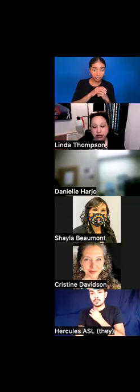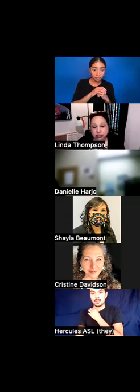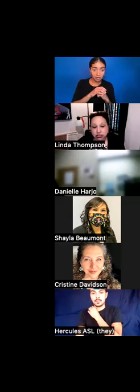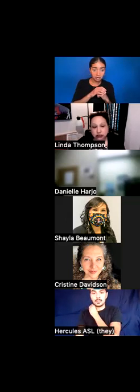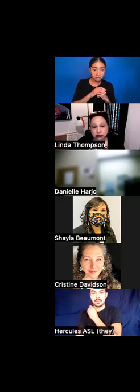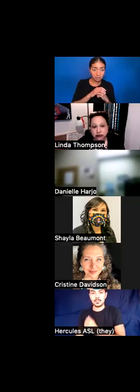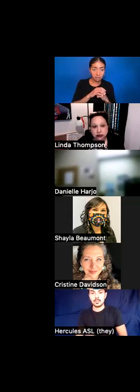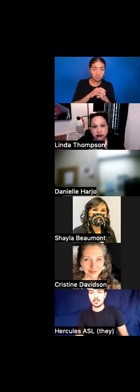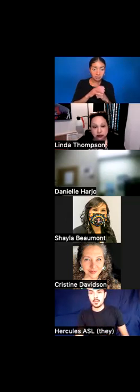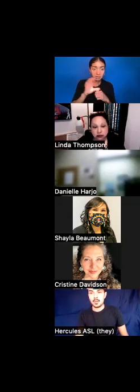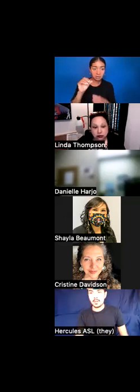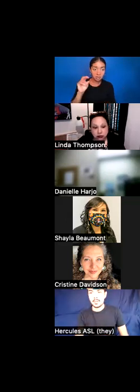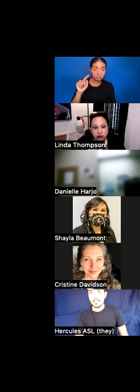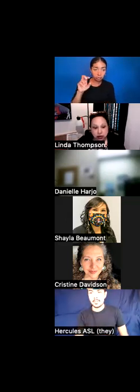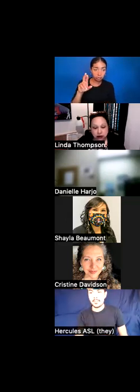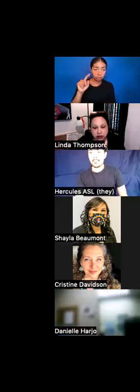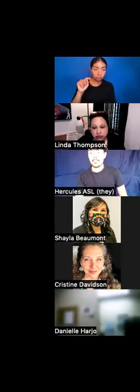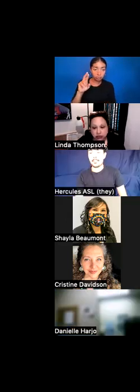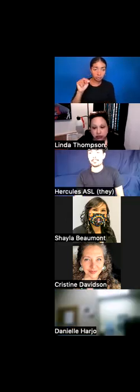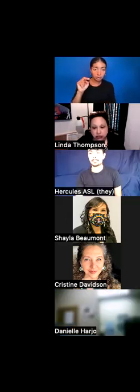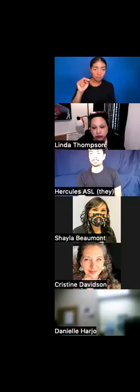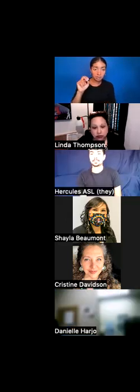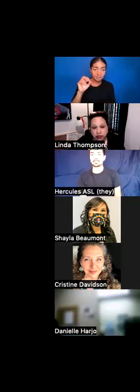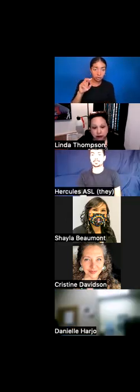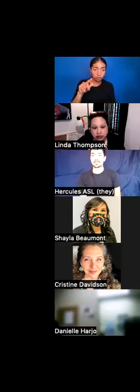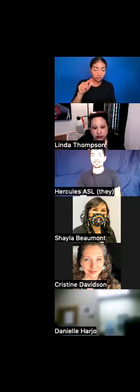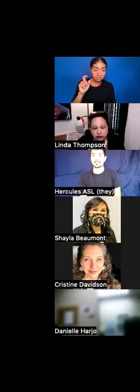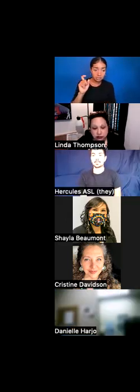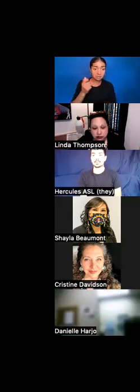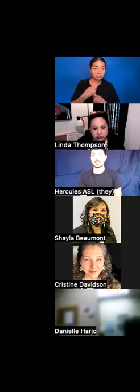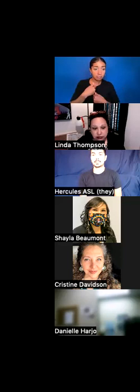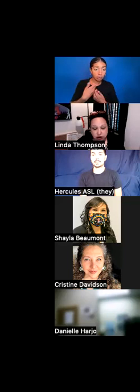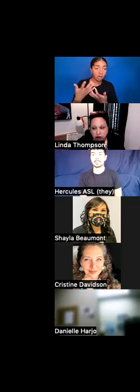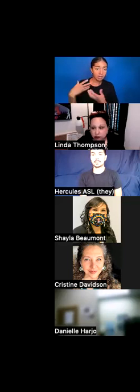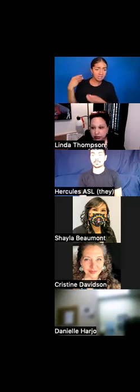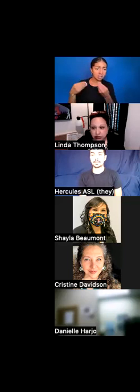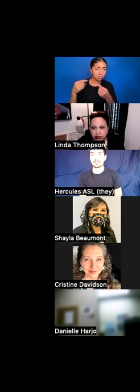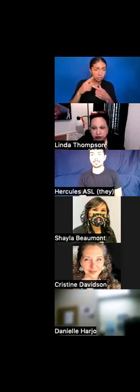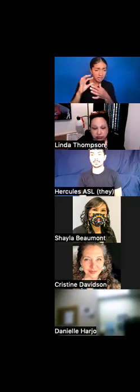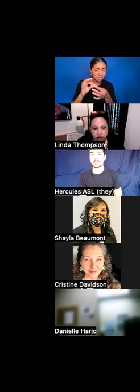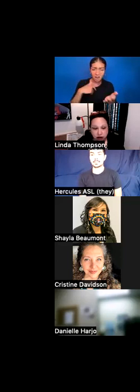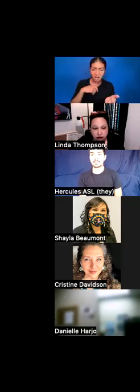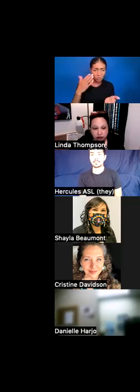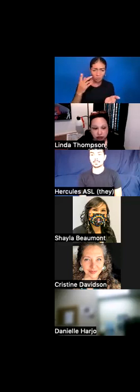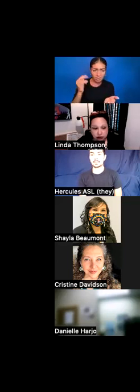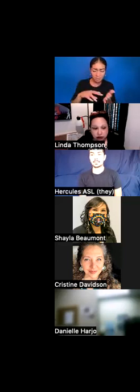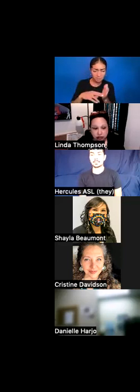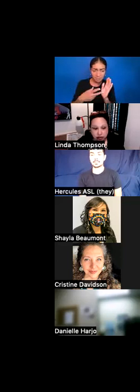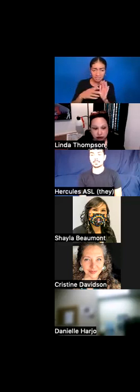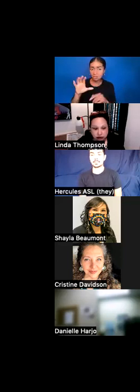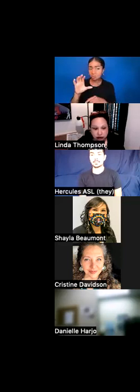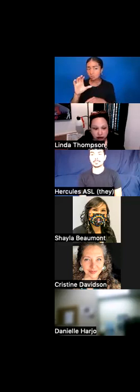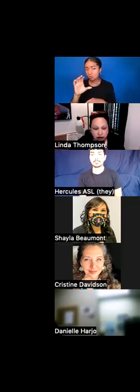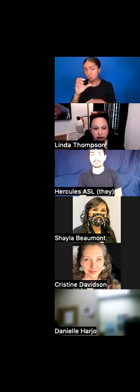ancestral connections. I'm not sure what that means. Christine or Becky, do you want to talk for a minute about